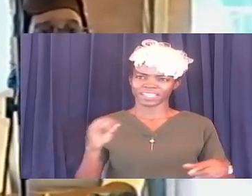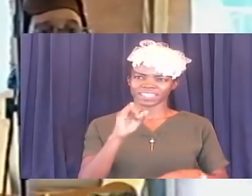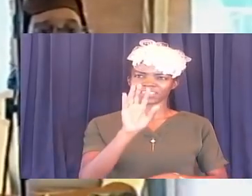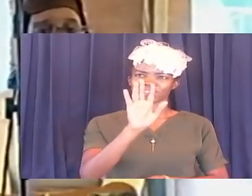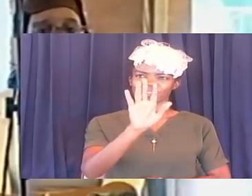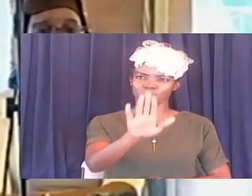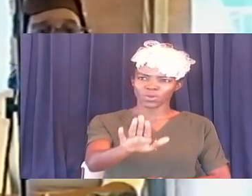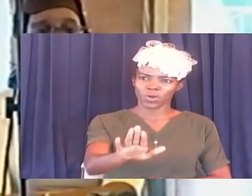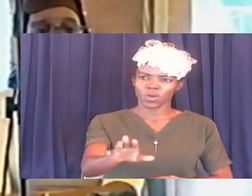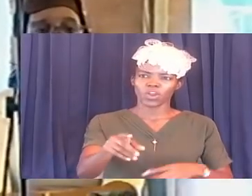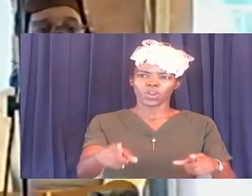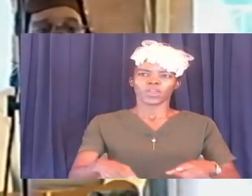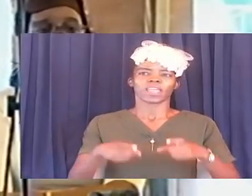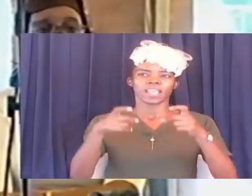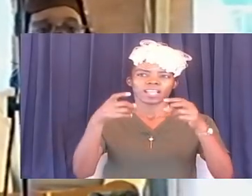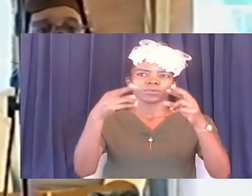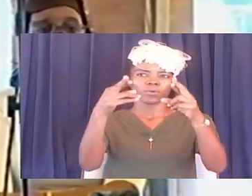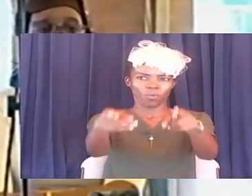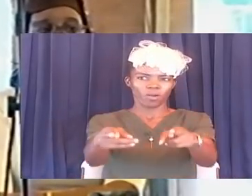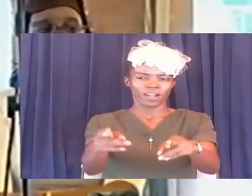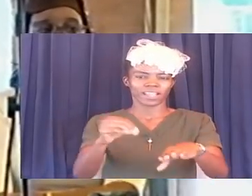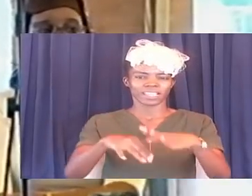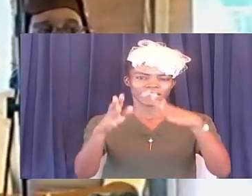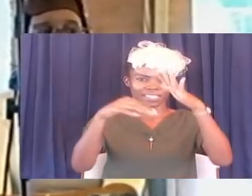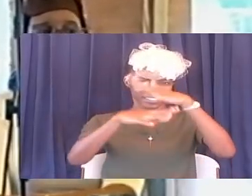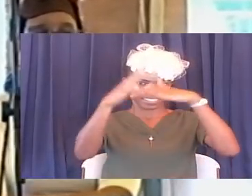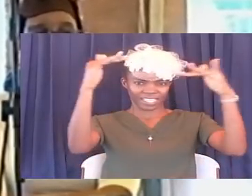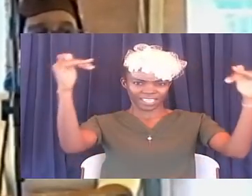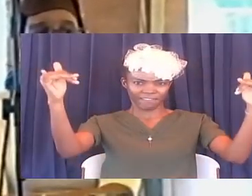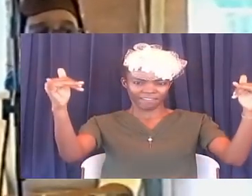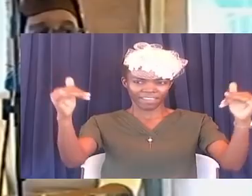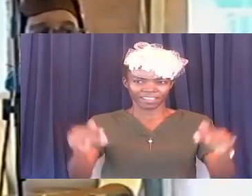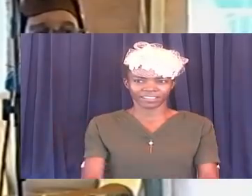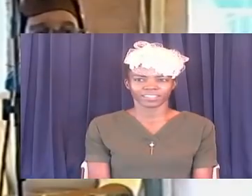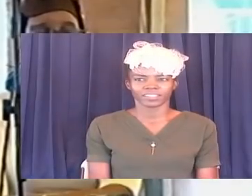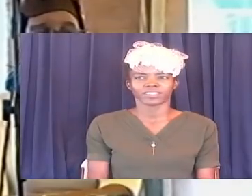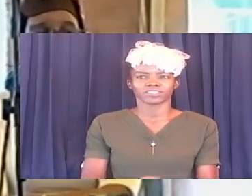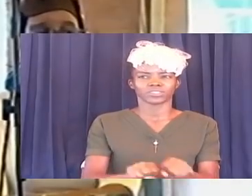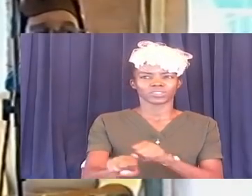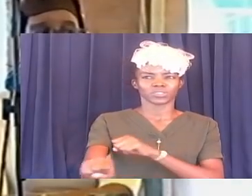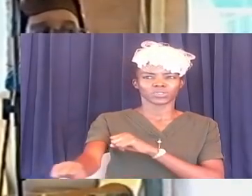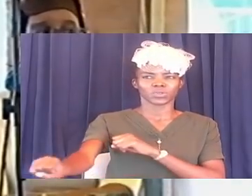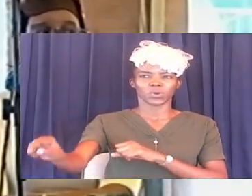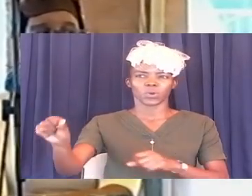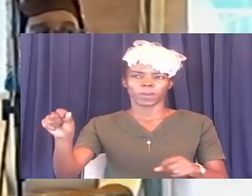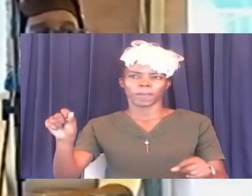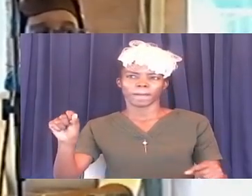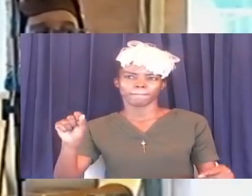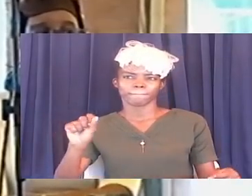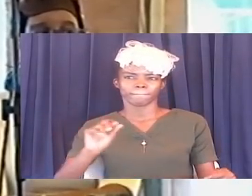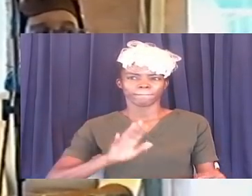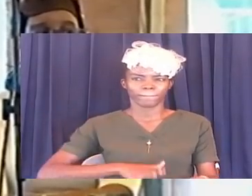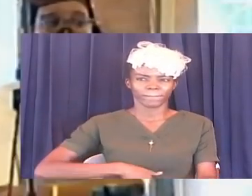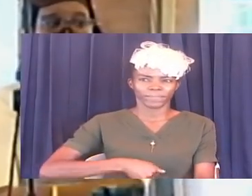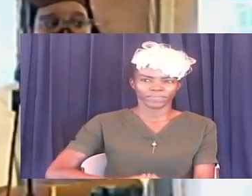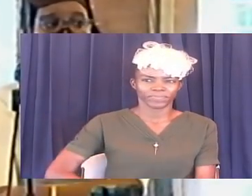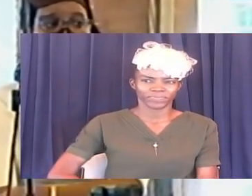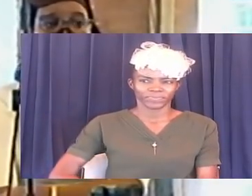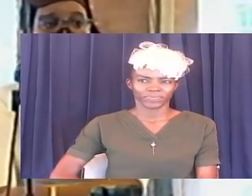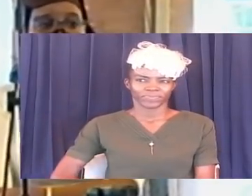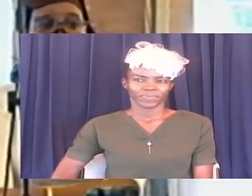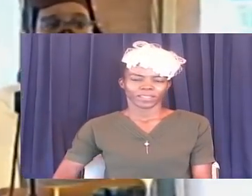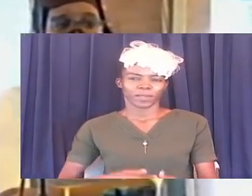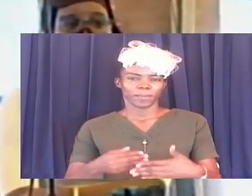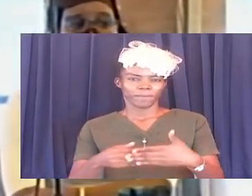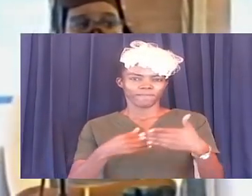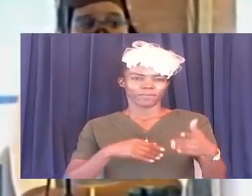heaven. For so persecuted they the prophets which were before you." And I want to